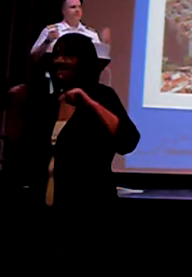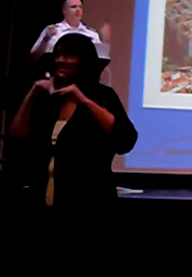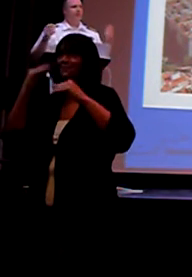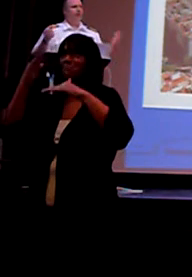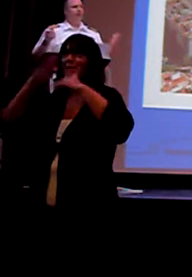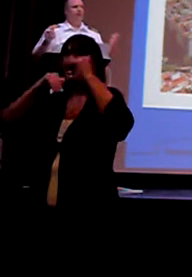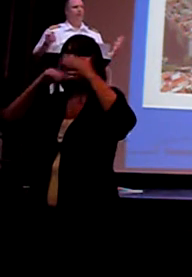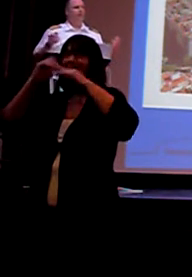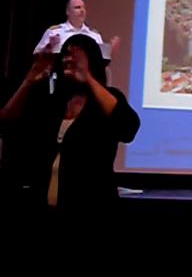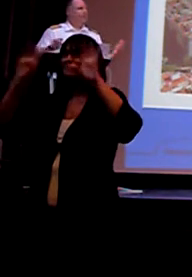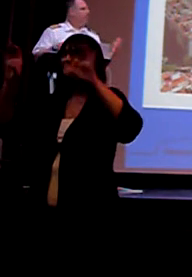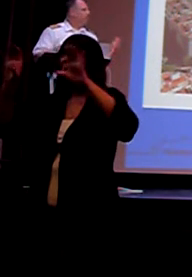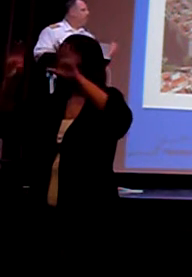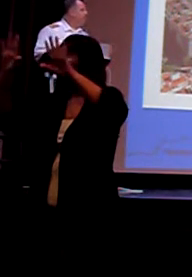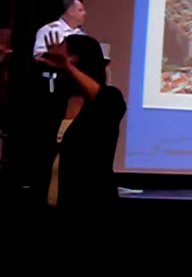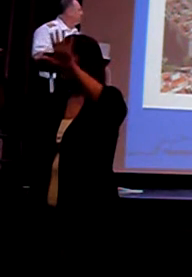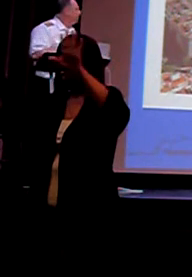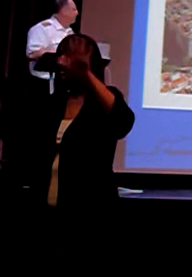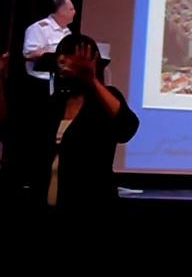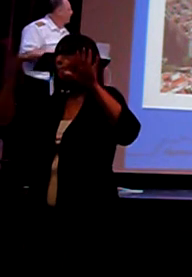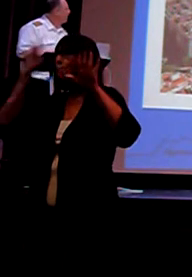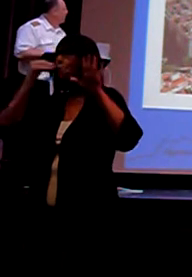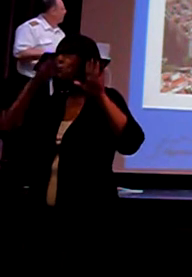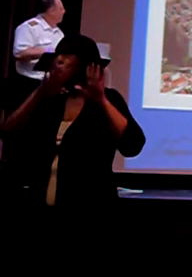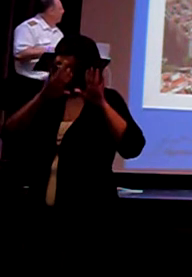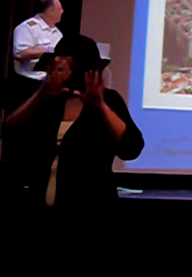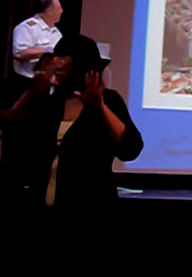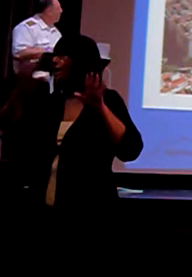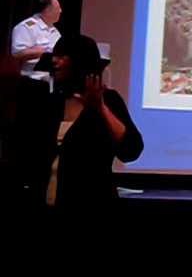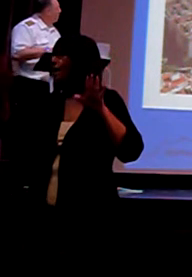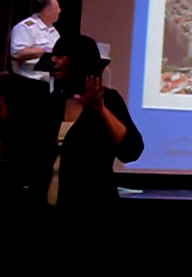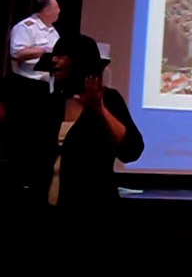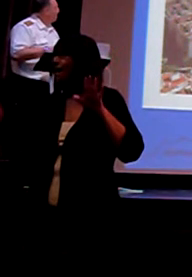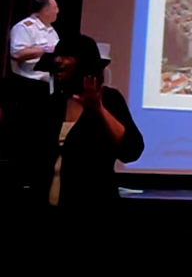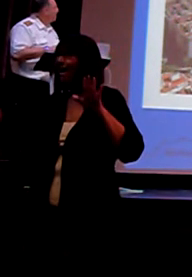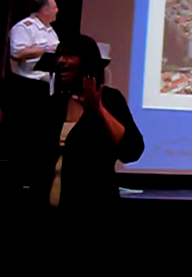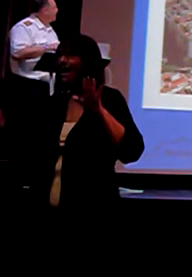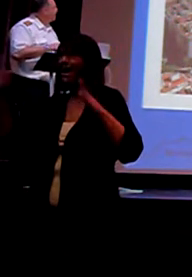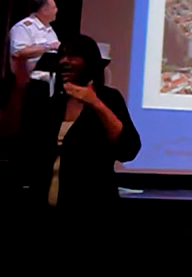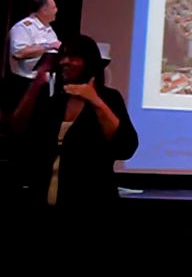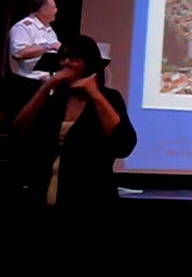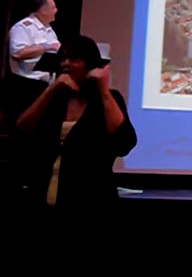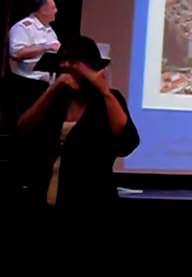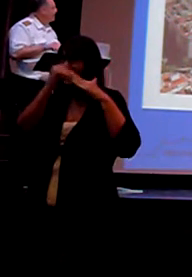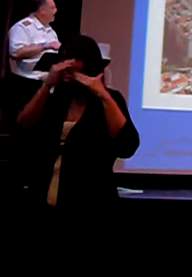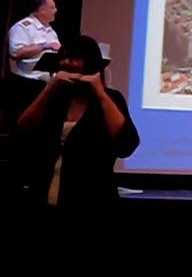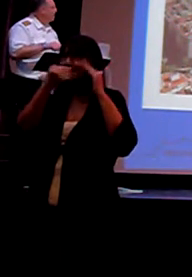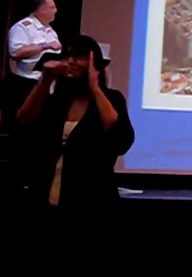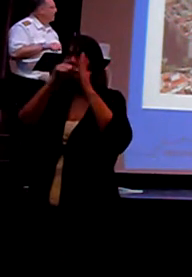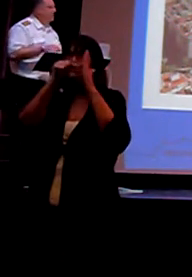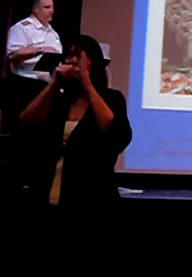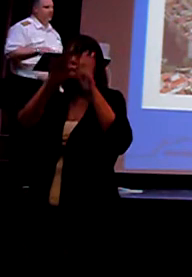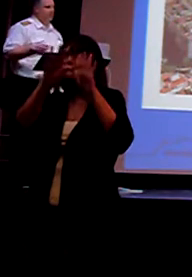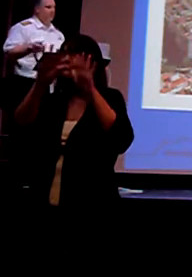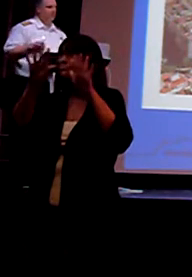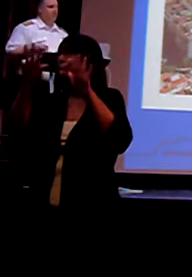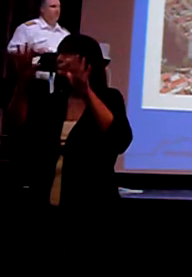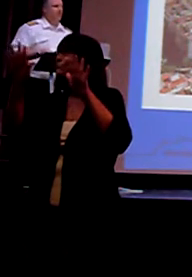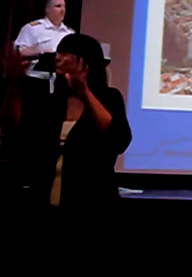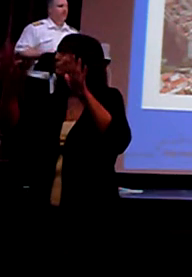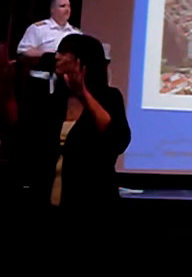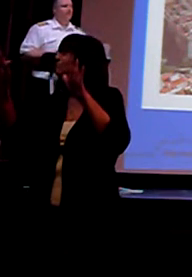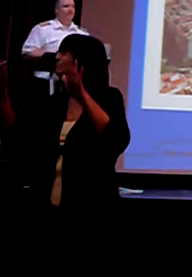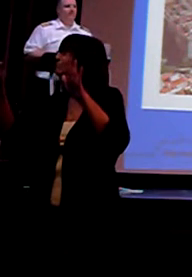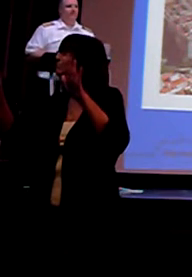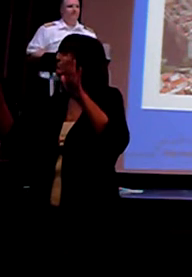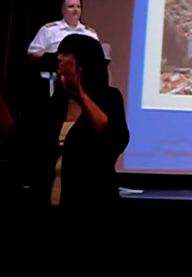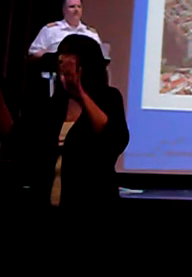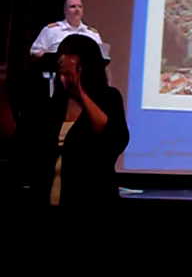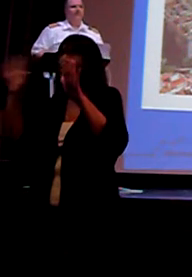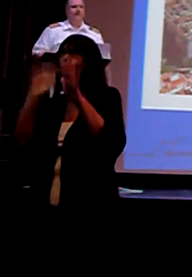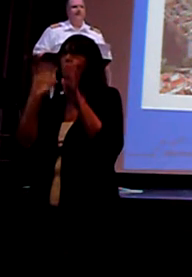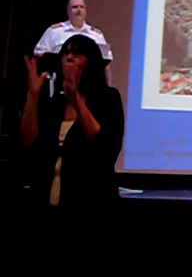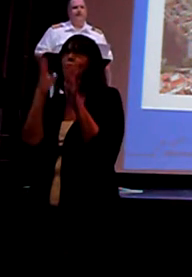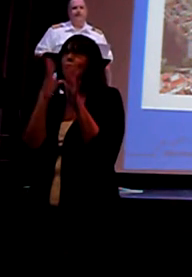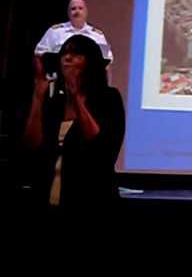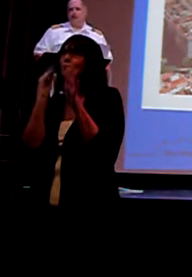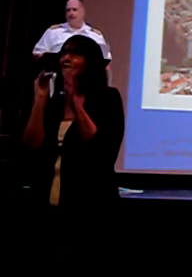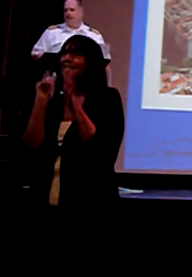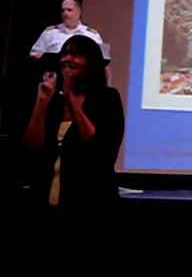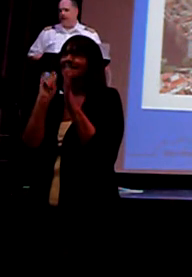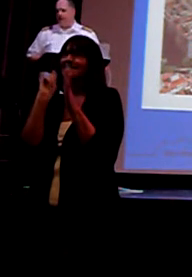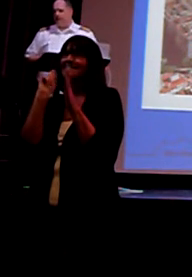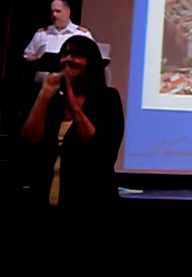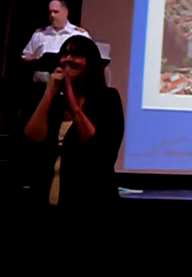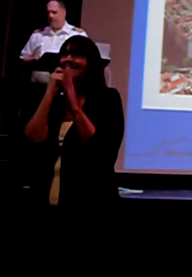It's a lot of beautiful buildings, and everywhere it's just very, very